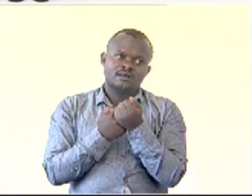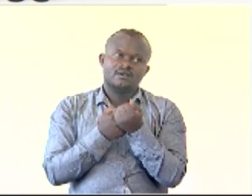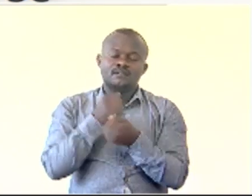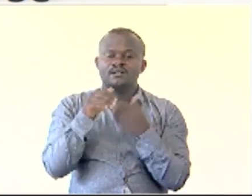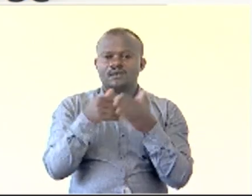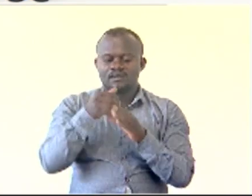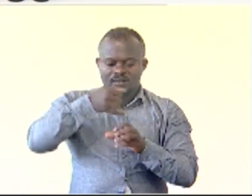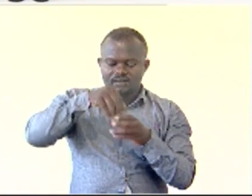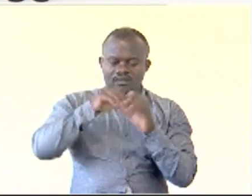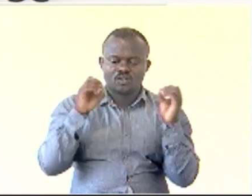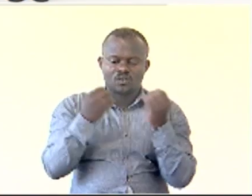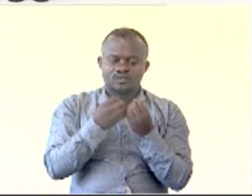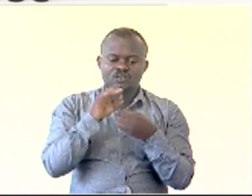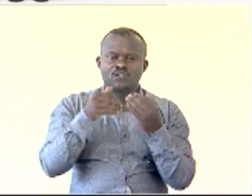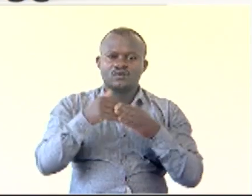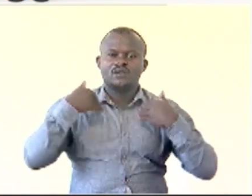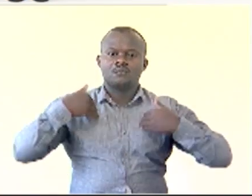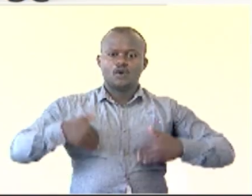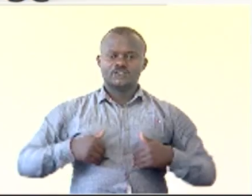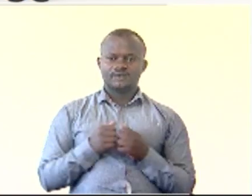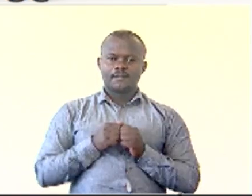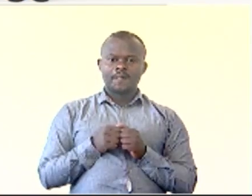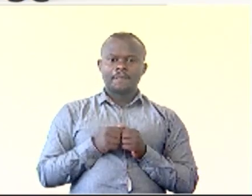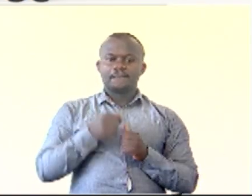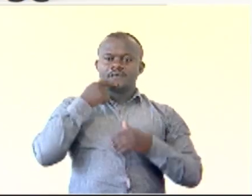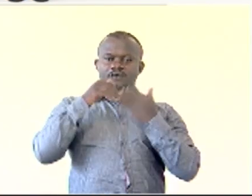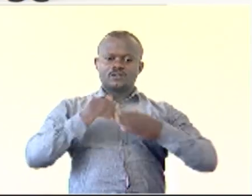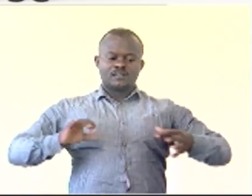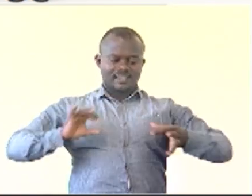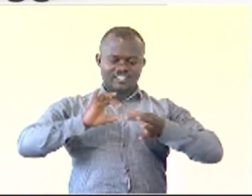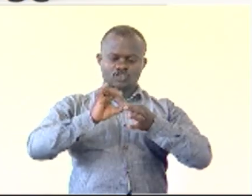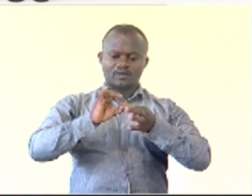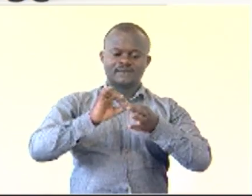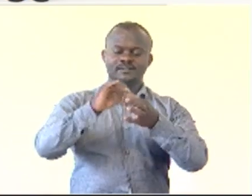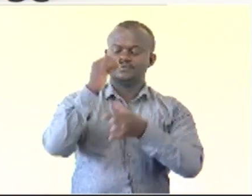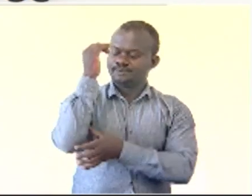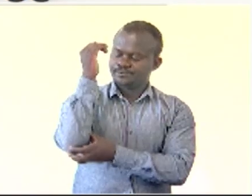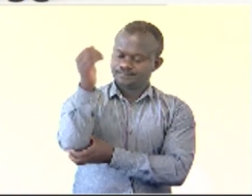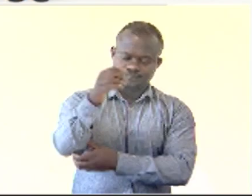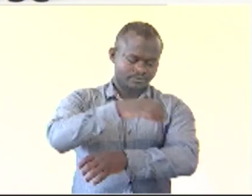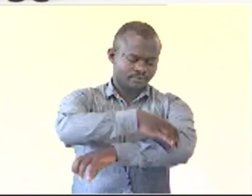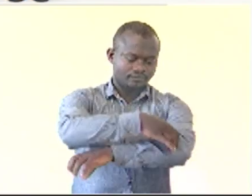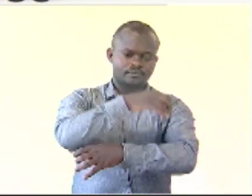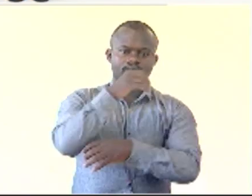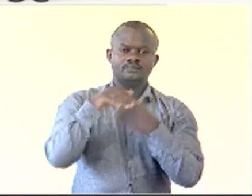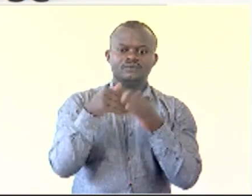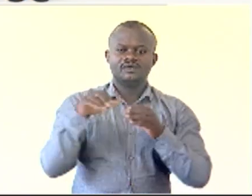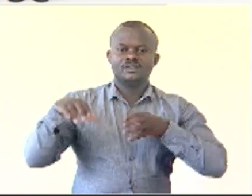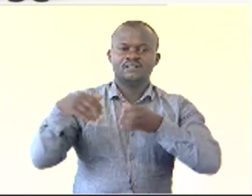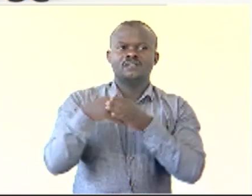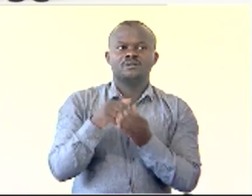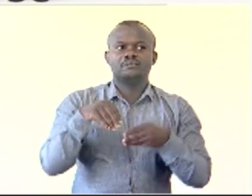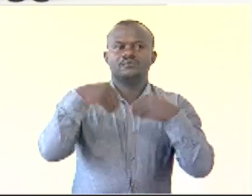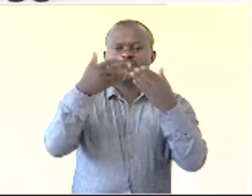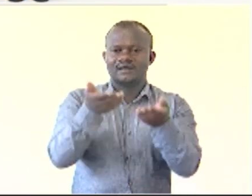internal organs of the body. So the joints also are responsible for movement and also providing the